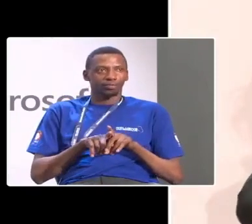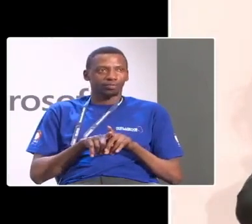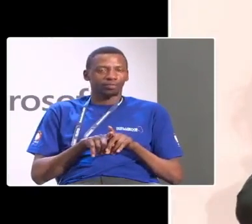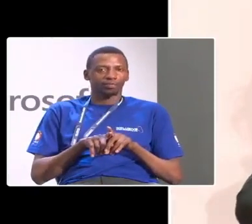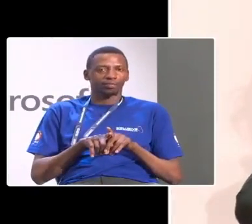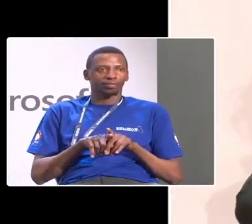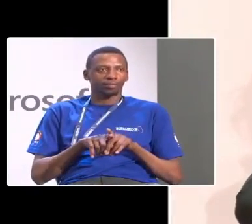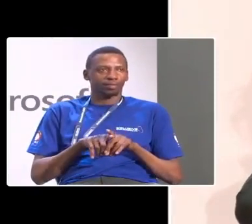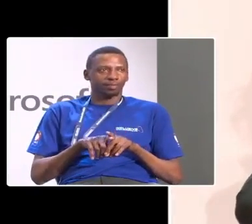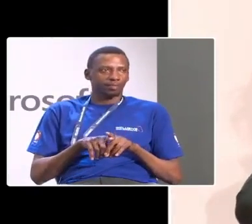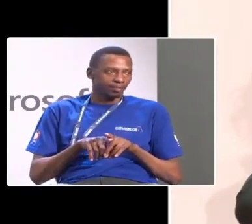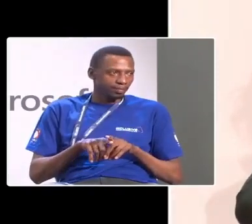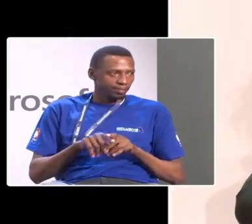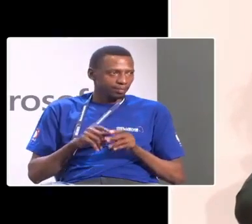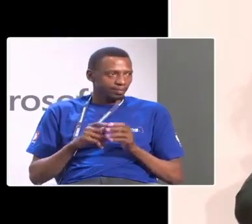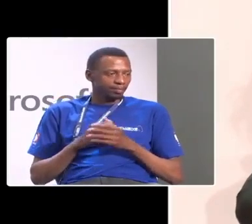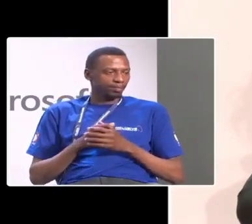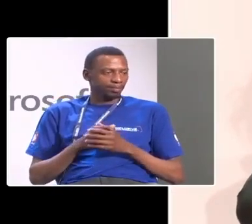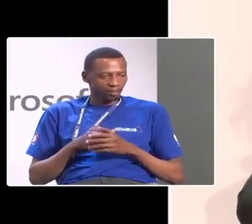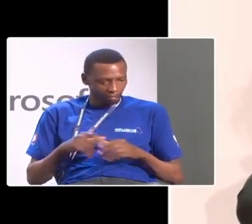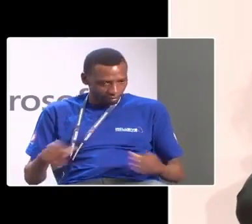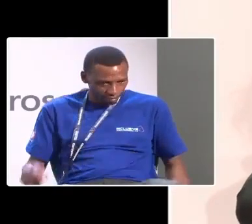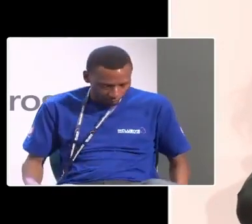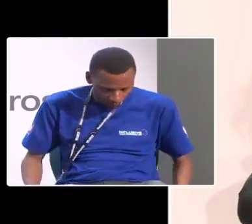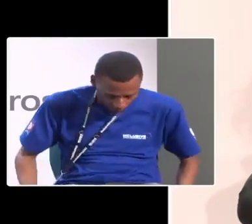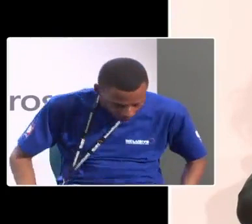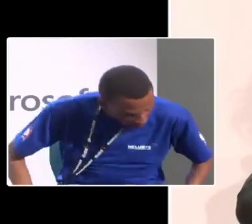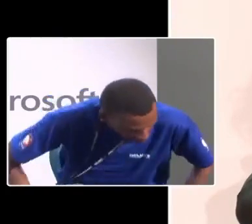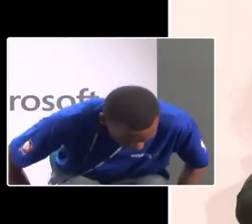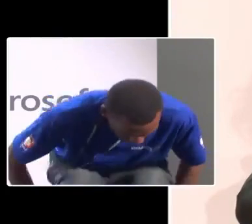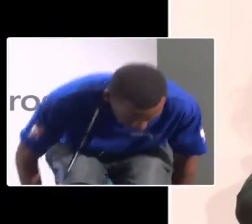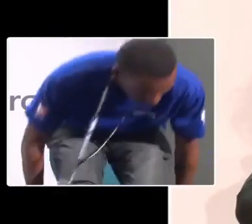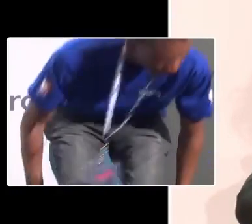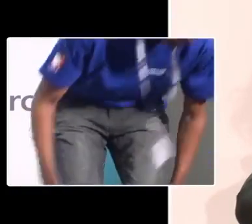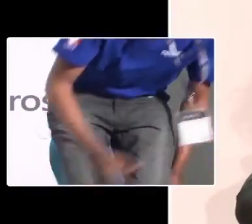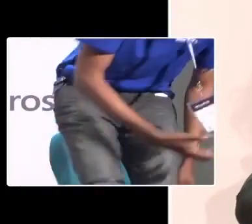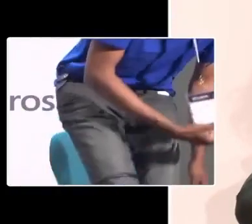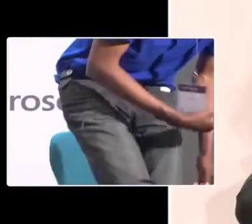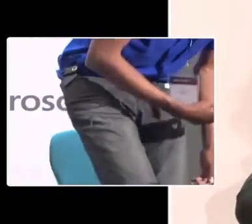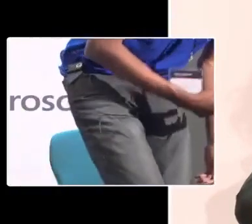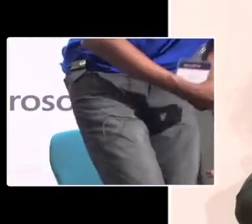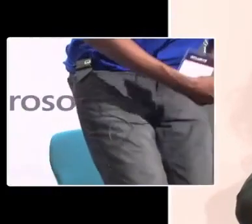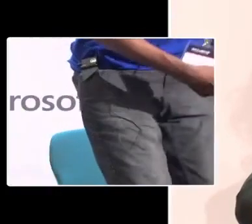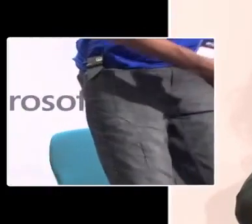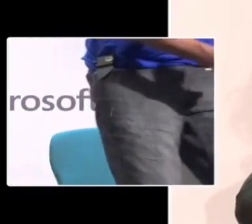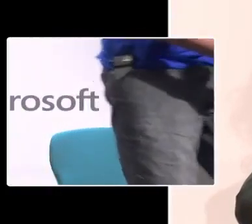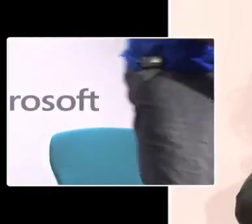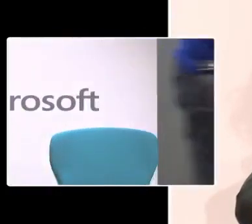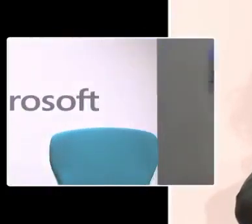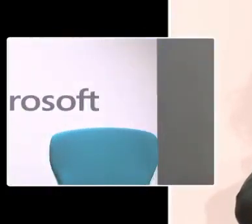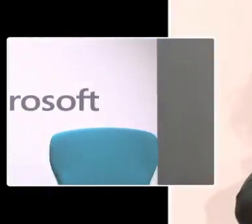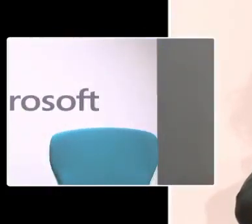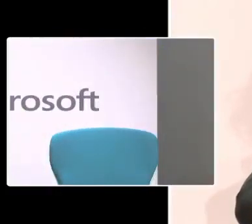else in the audience right now, we have Klaus Heckner with the DOC chapter, who's one of our German chapters in Austria and